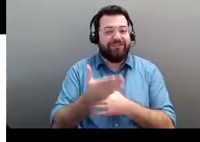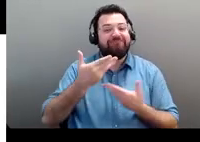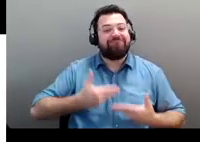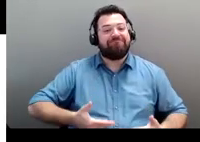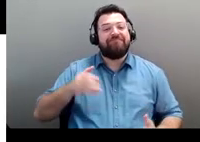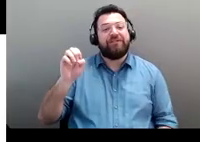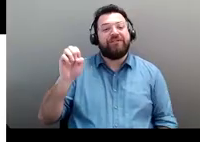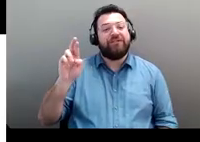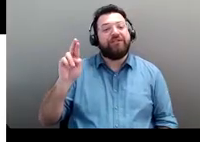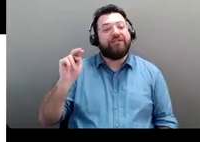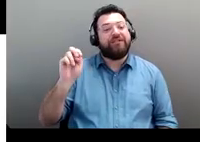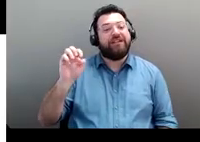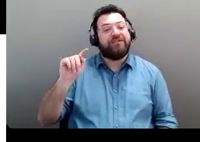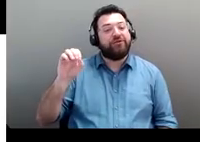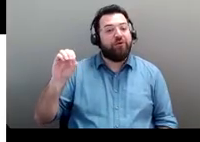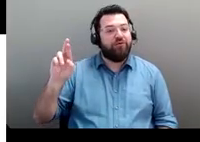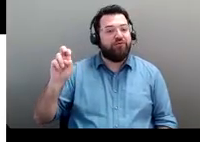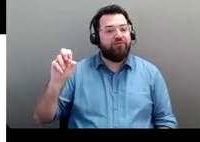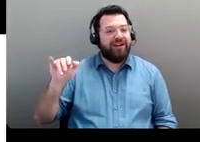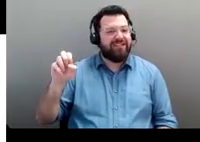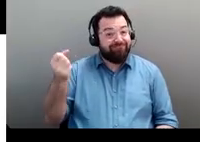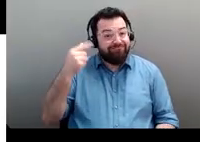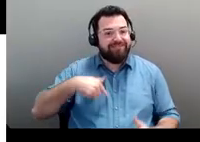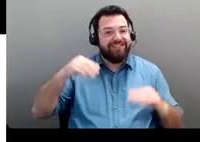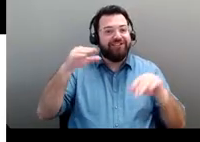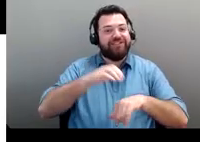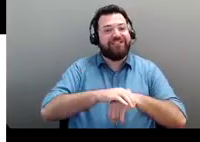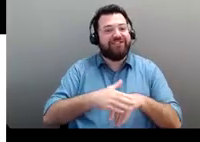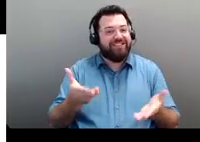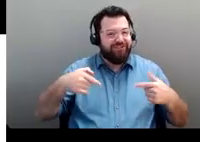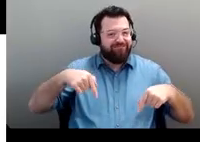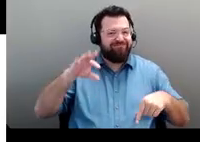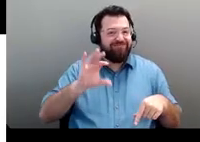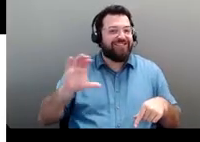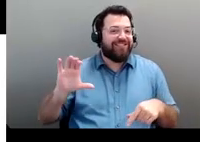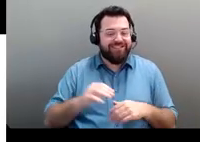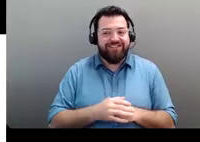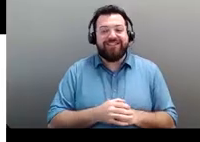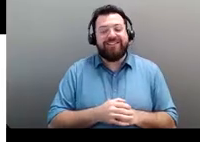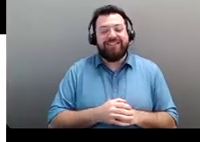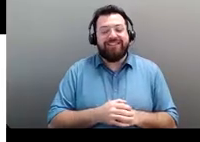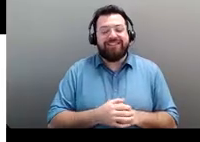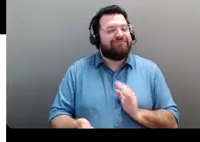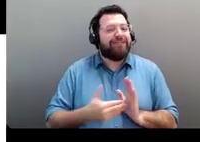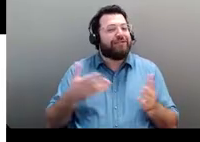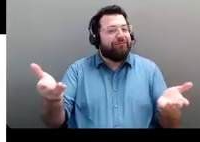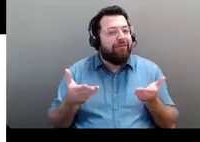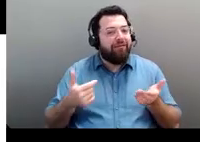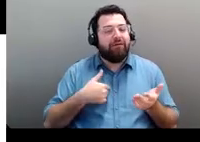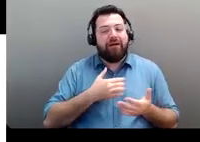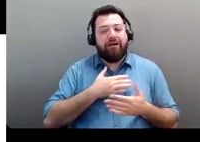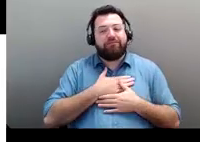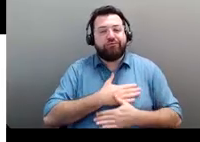Ernesto Reyes. I'm an English instructor here at Fresno City College. Um, Again, just welcome. I really